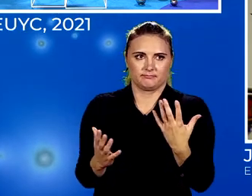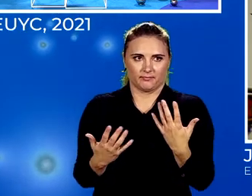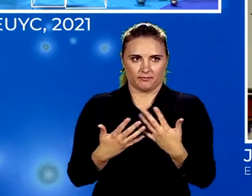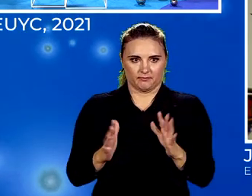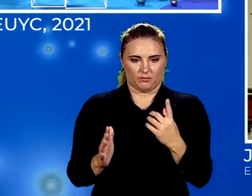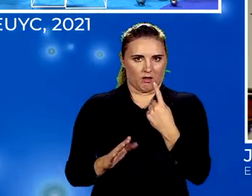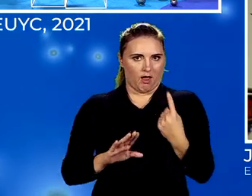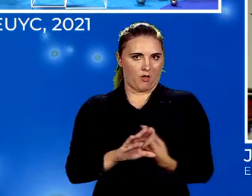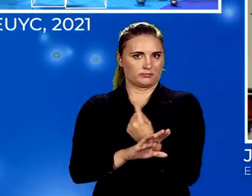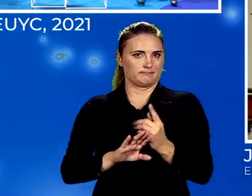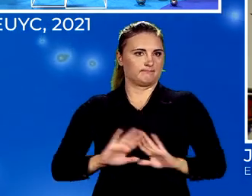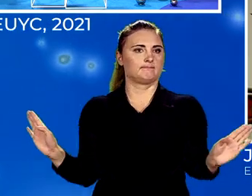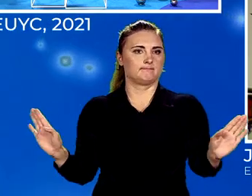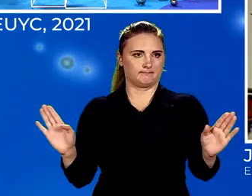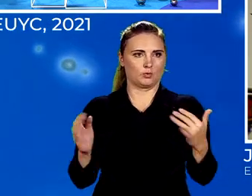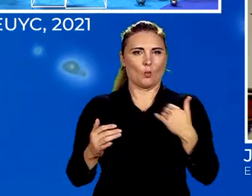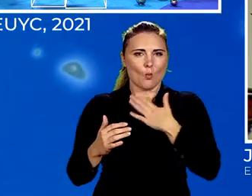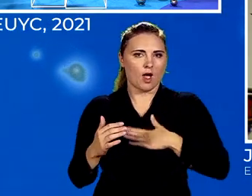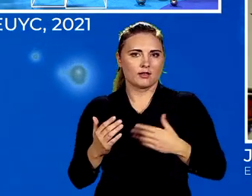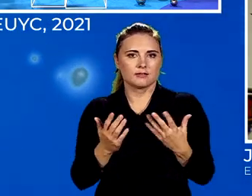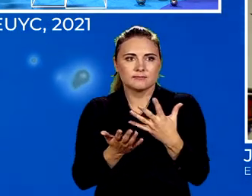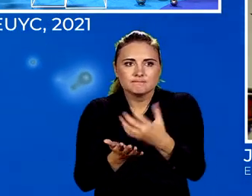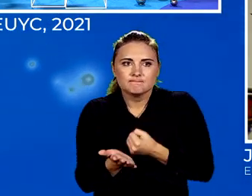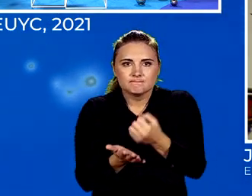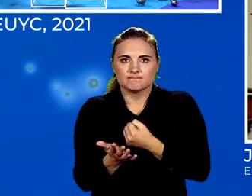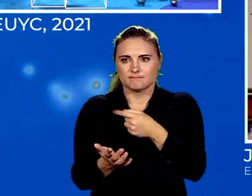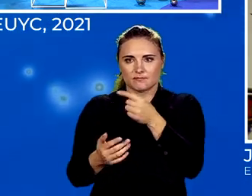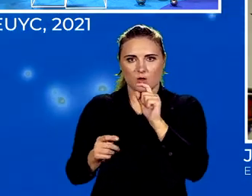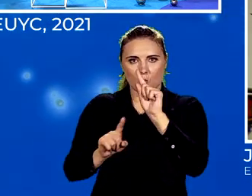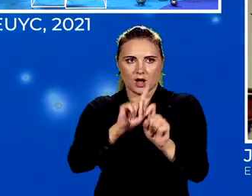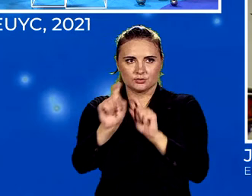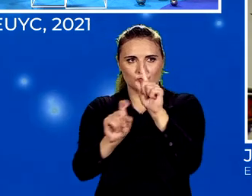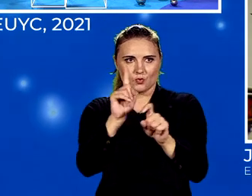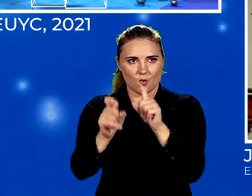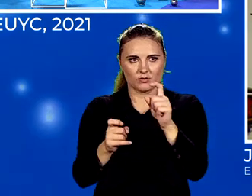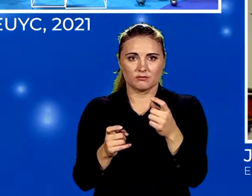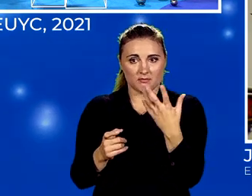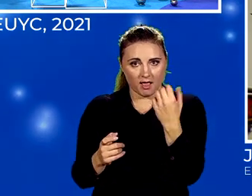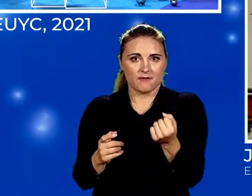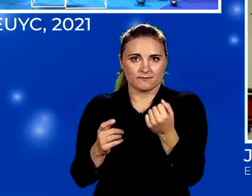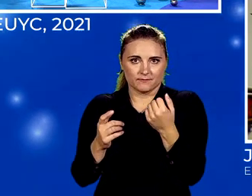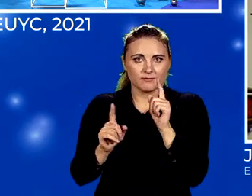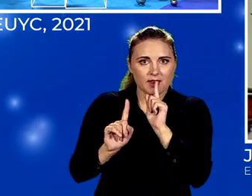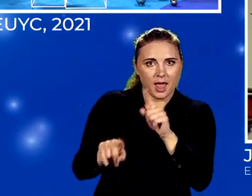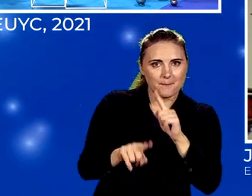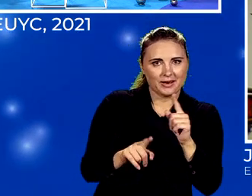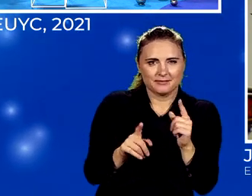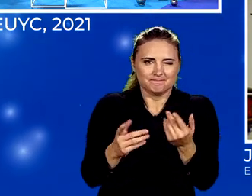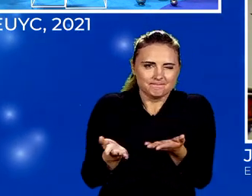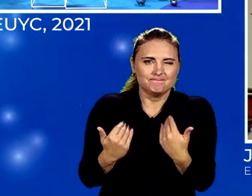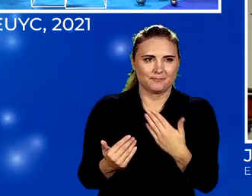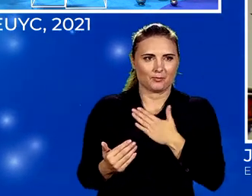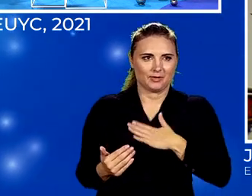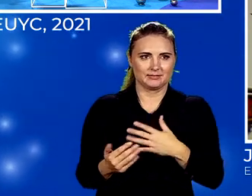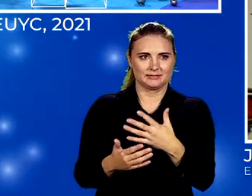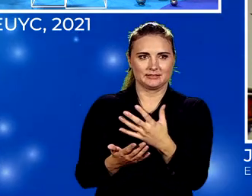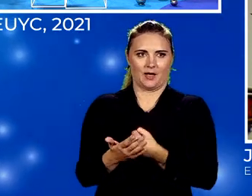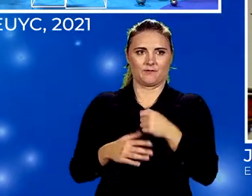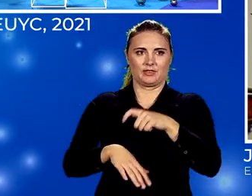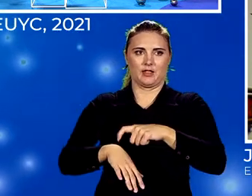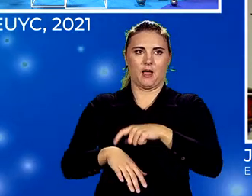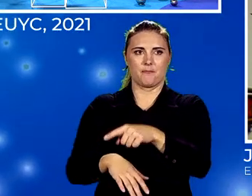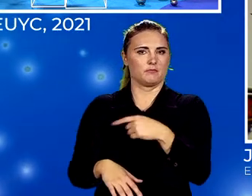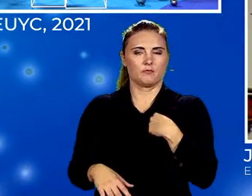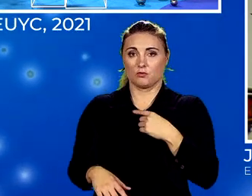us also. So just in order to hear some more questions, I know that you wanted everyone to answer all the questions, but this will make us stay here for a couple of hours in order to do